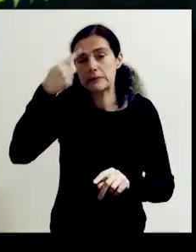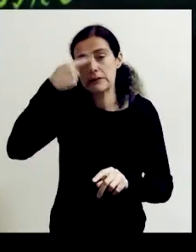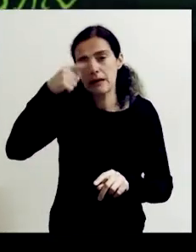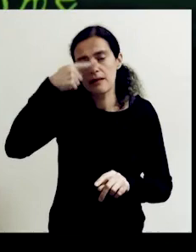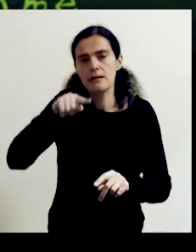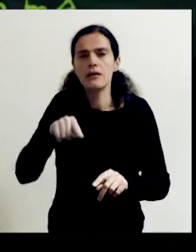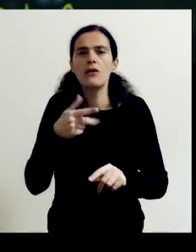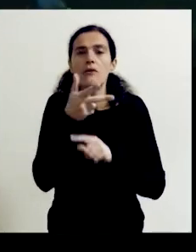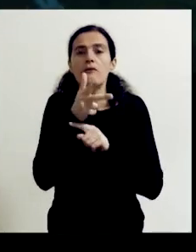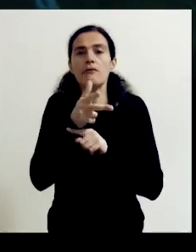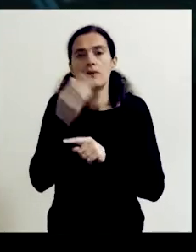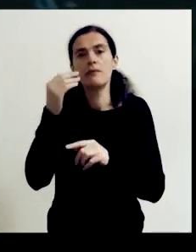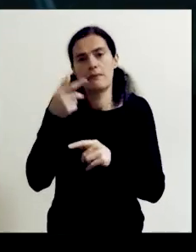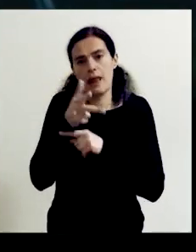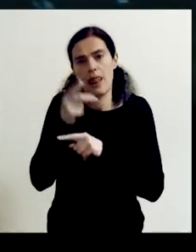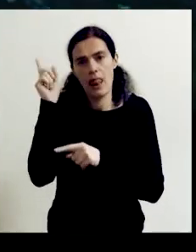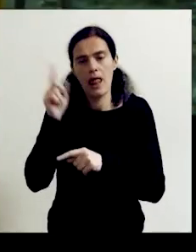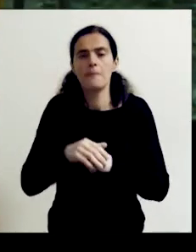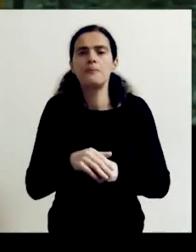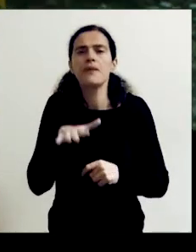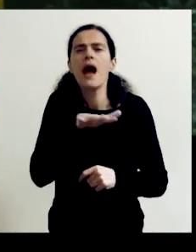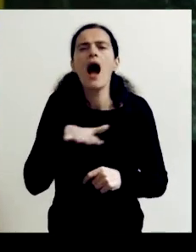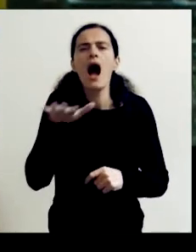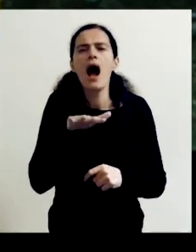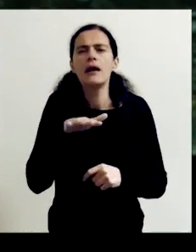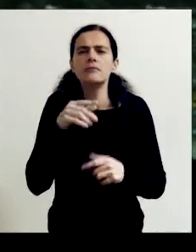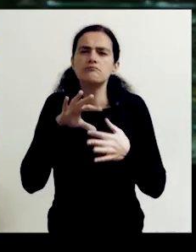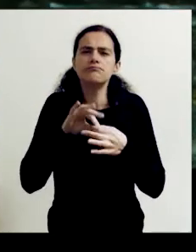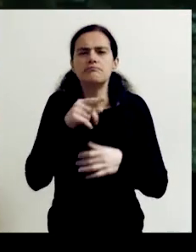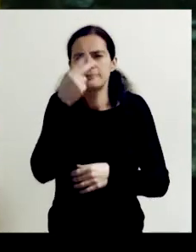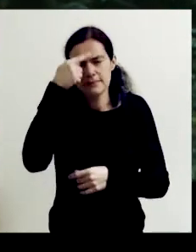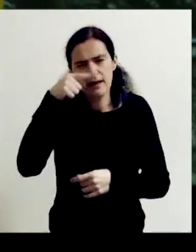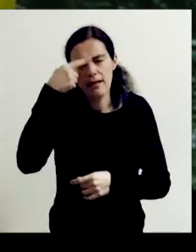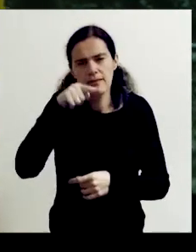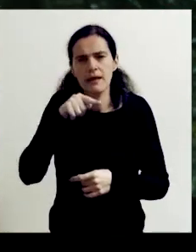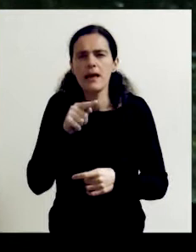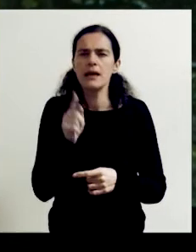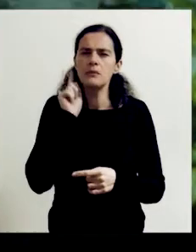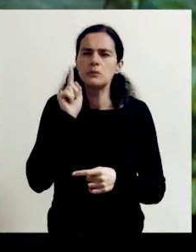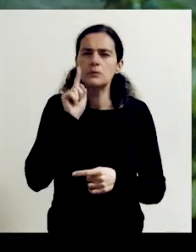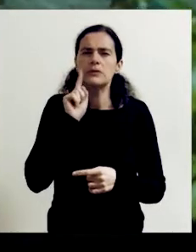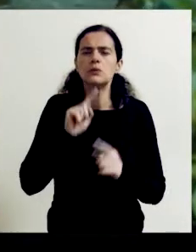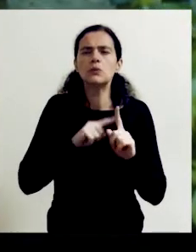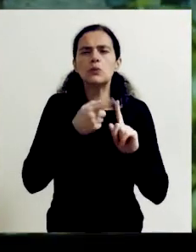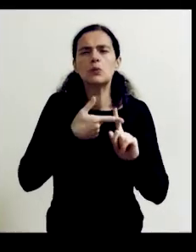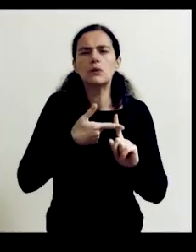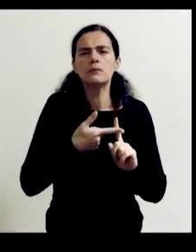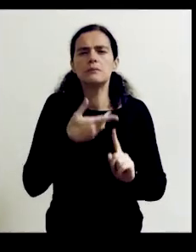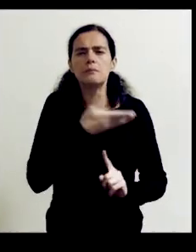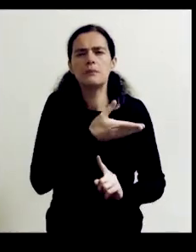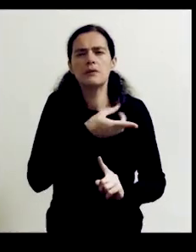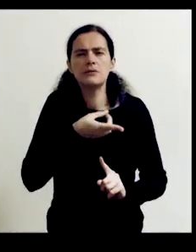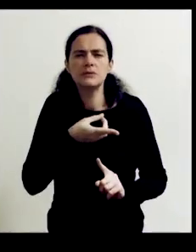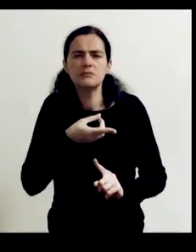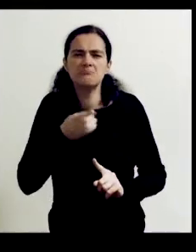Thailand, where the film was shot, and it was shot in an area of Thailand that was key during the